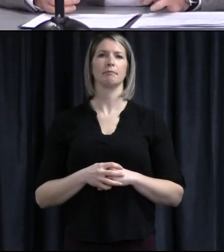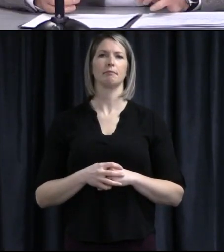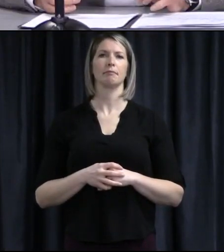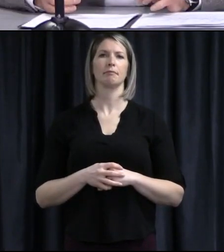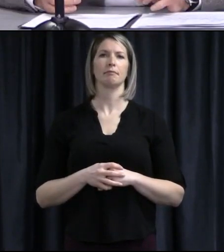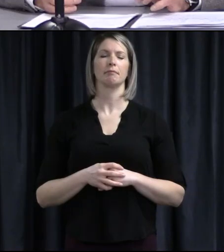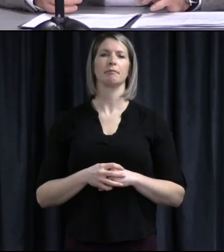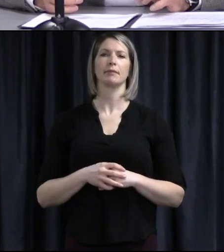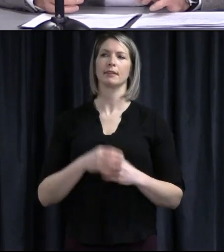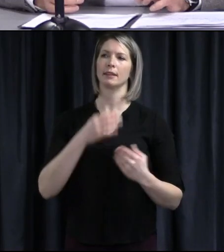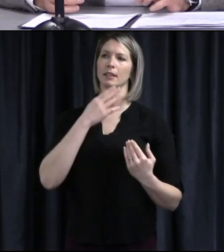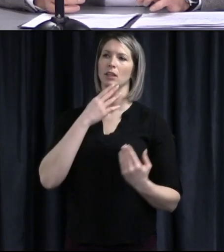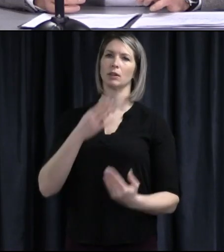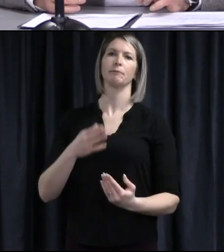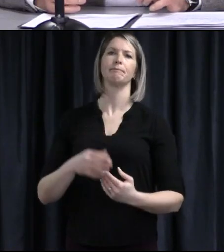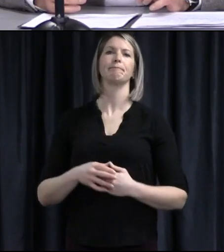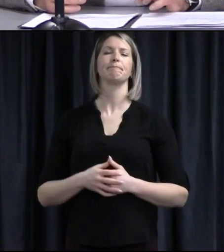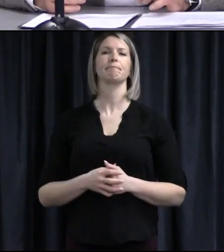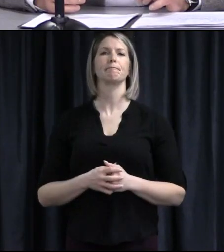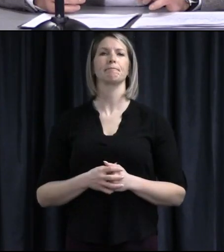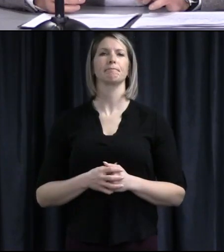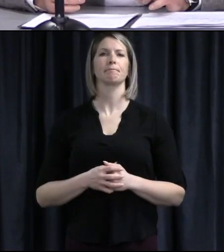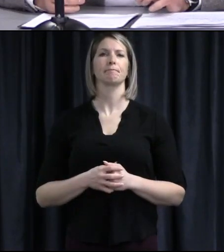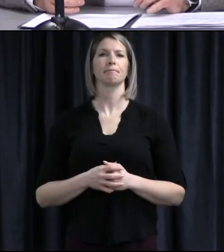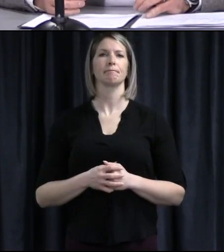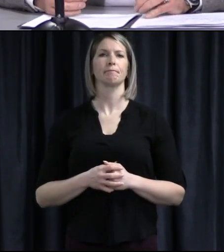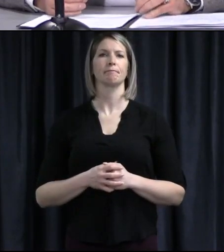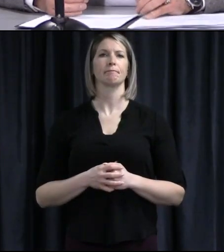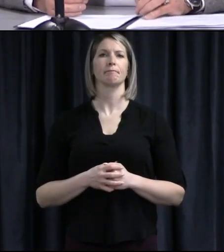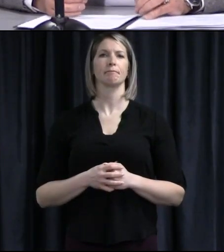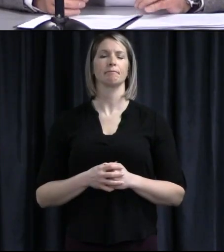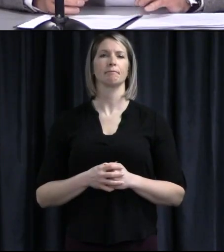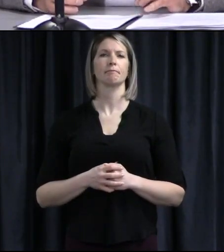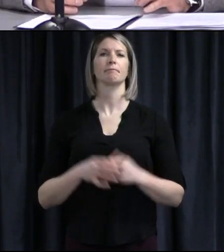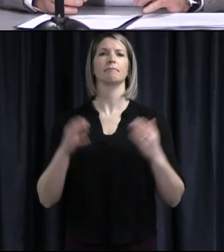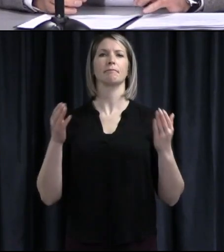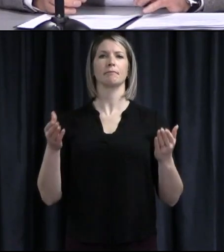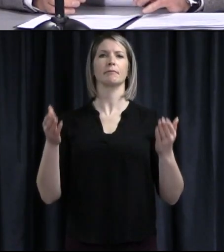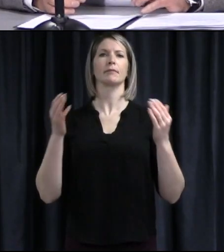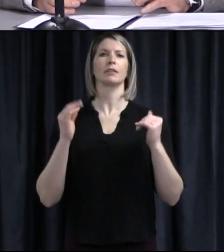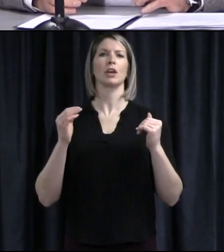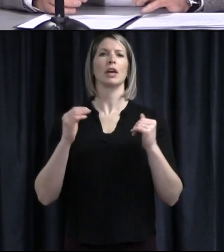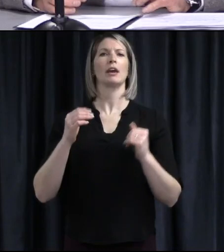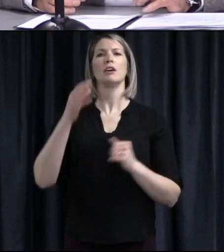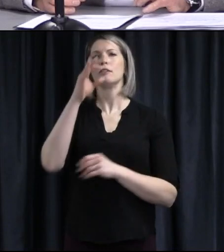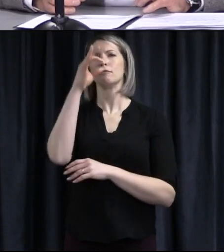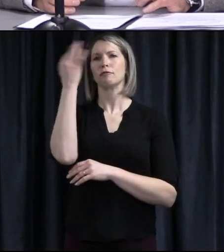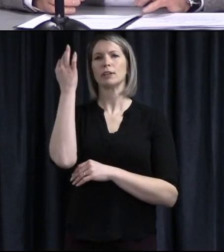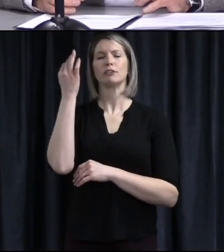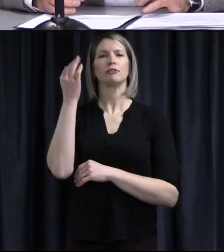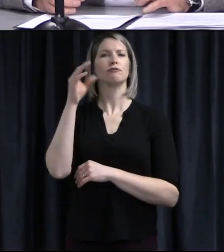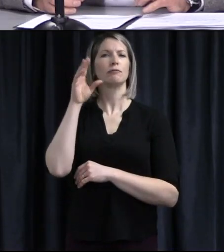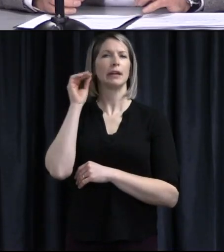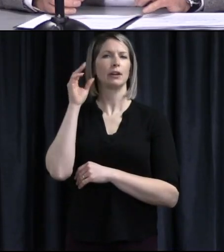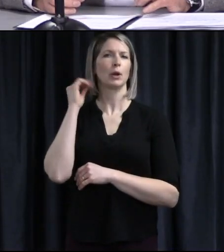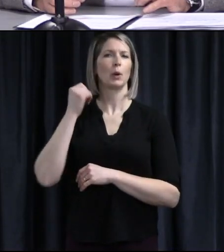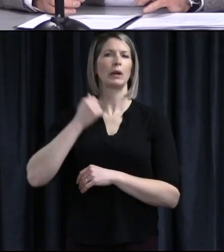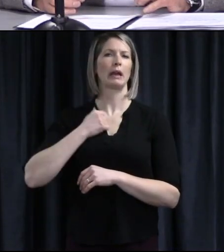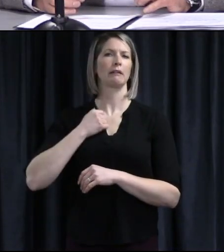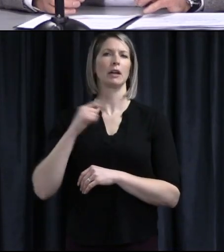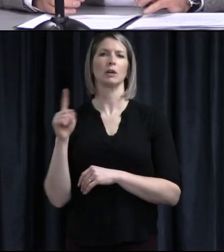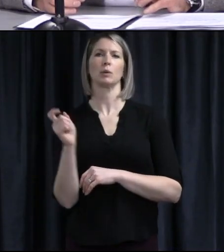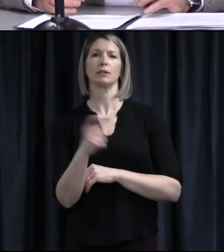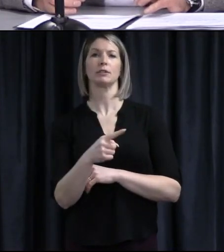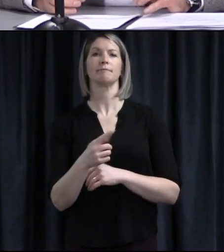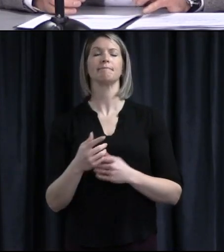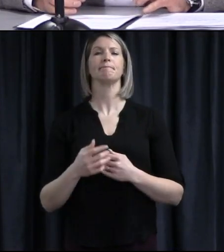Thank you. The following question is from Marie-Isabelle Rochon of Radio Canada. Please go ahead.